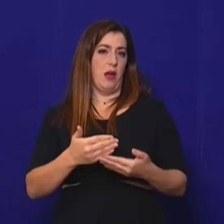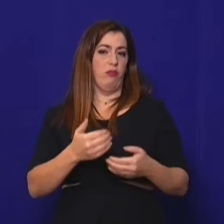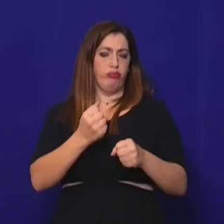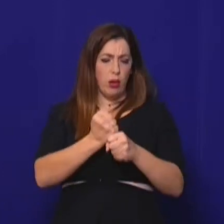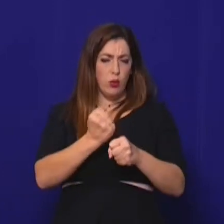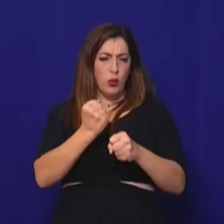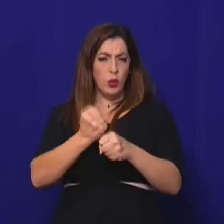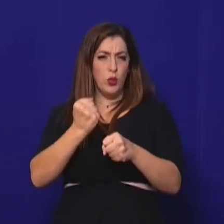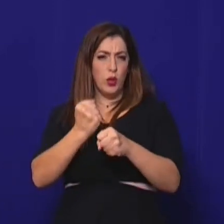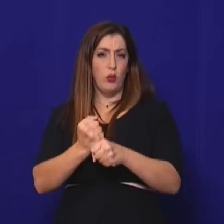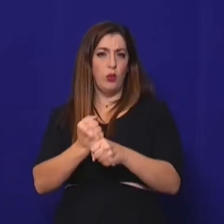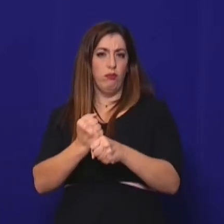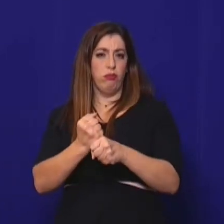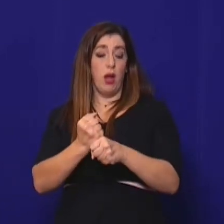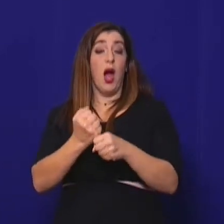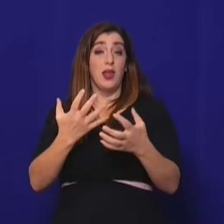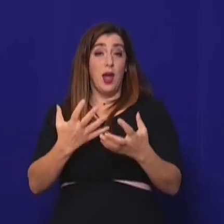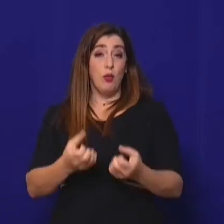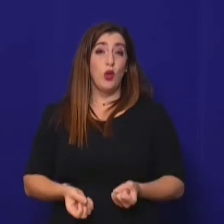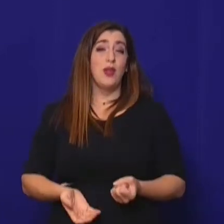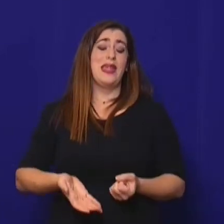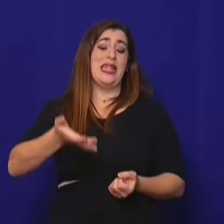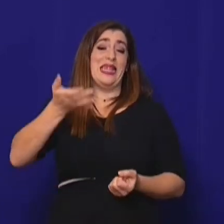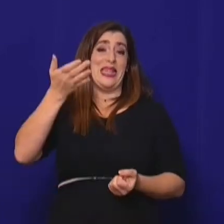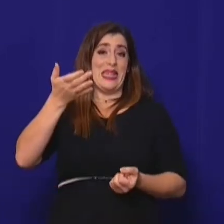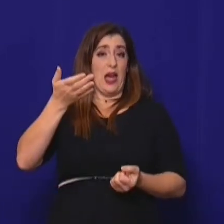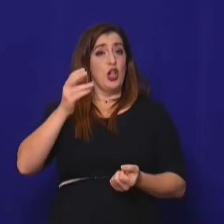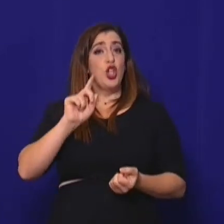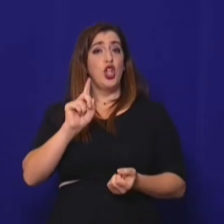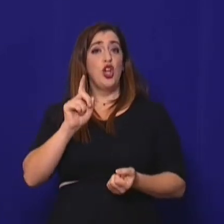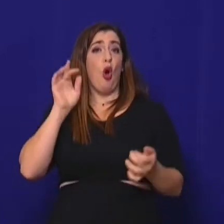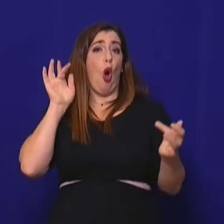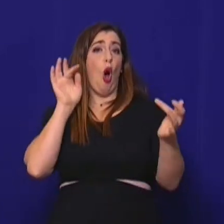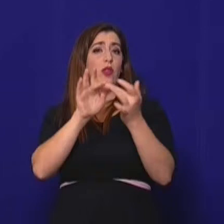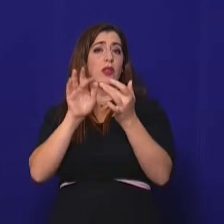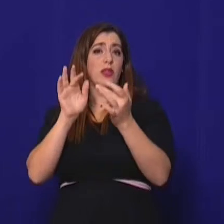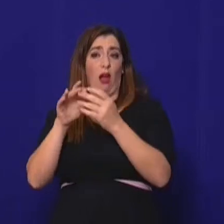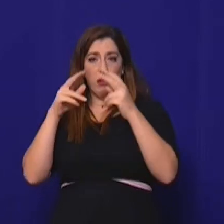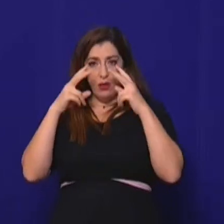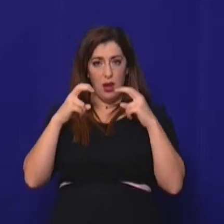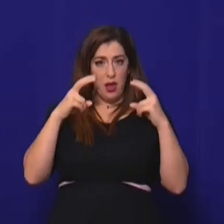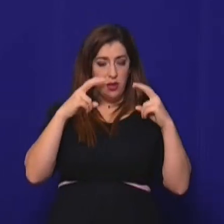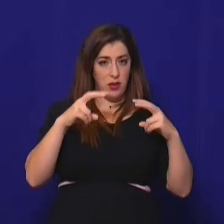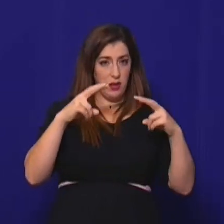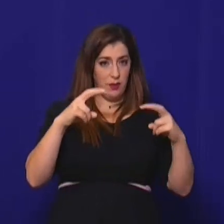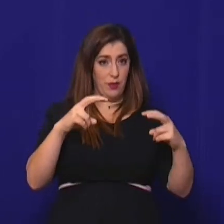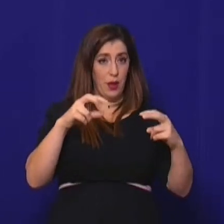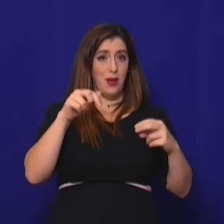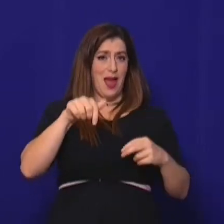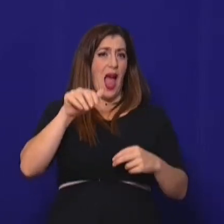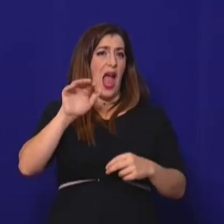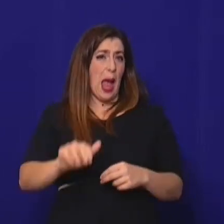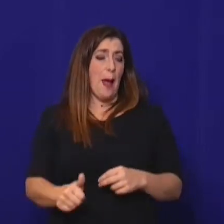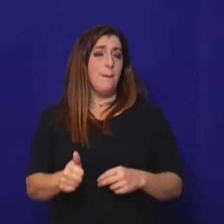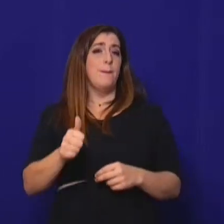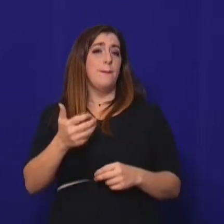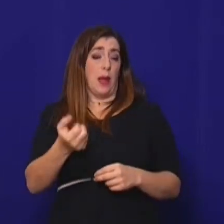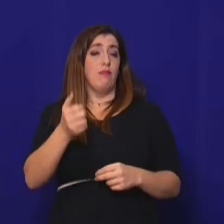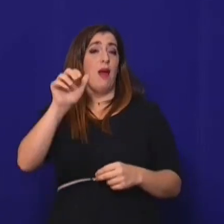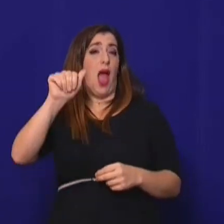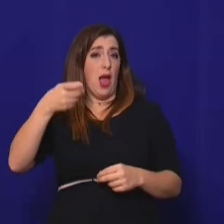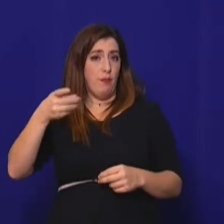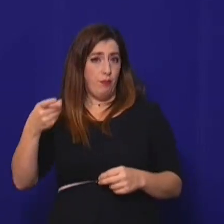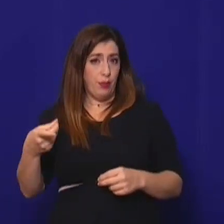nsaħħu l-contact tracing permezz tal-app li għandna, ġifieri hemm min jista' jiddownloadja din-app nerġa' nappellalkom